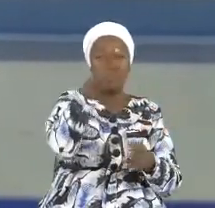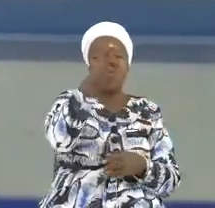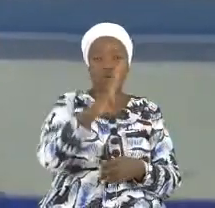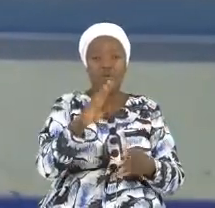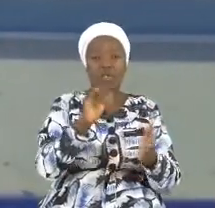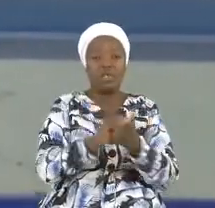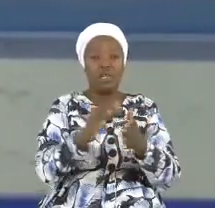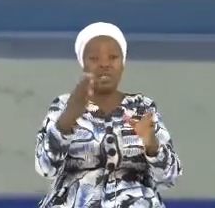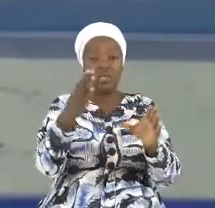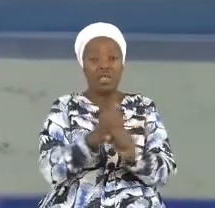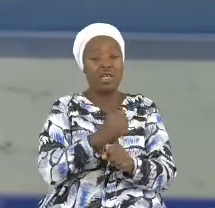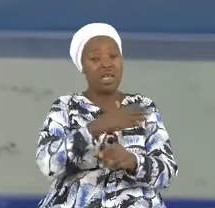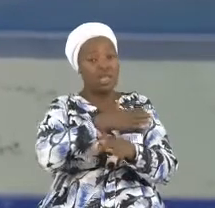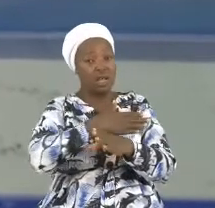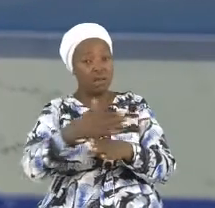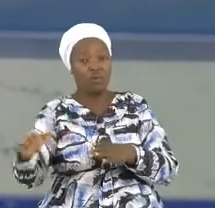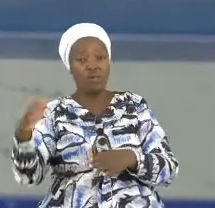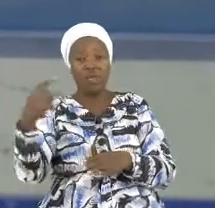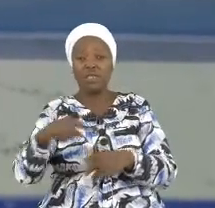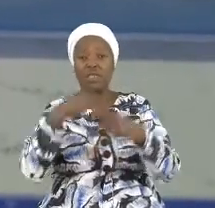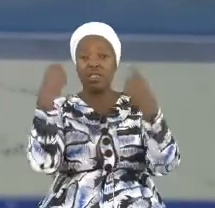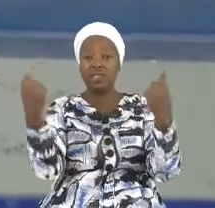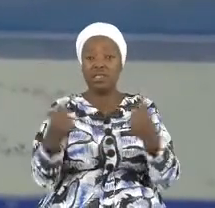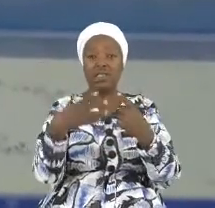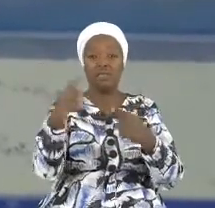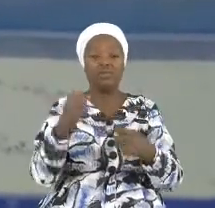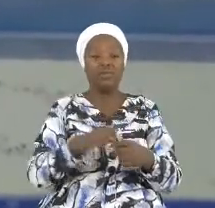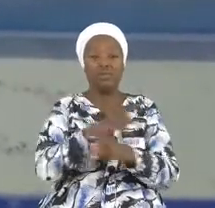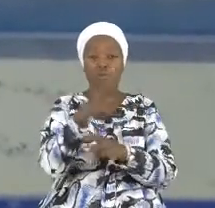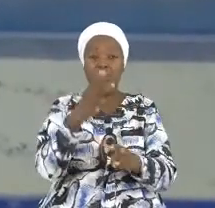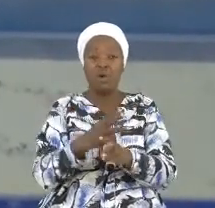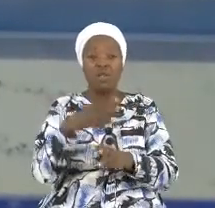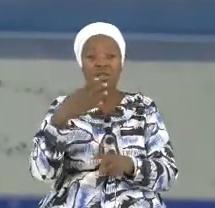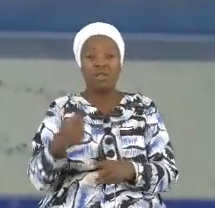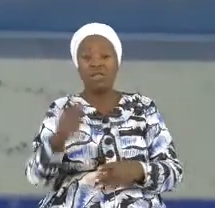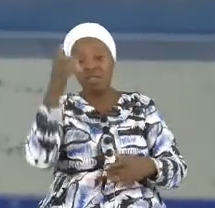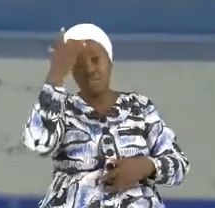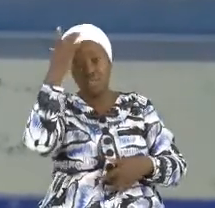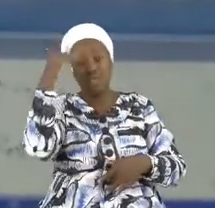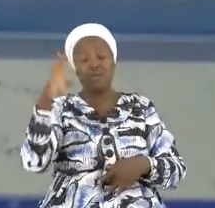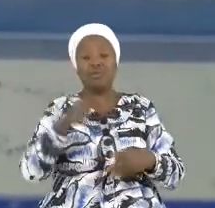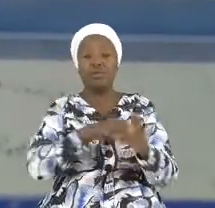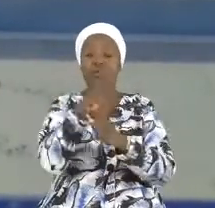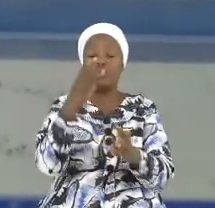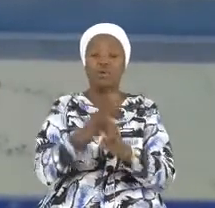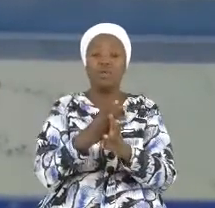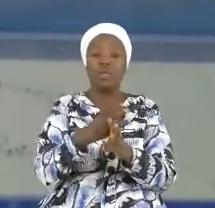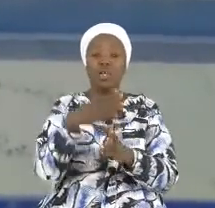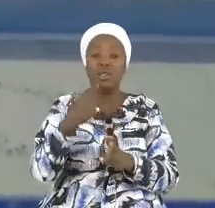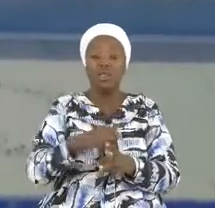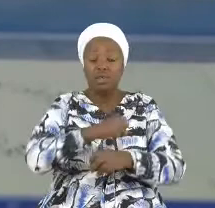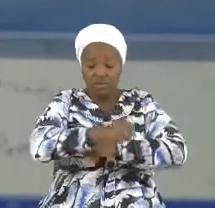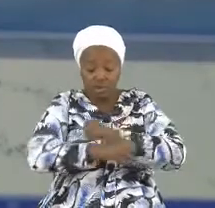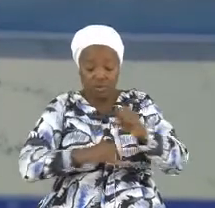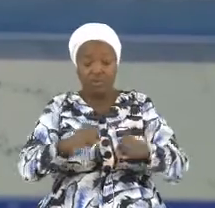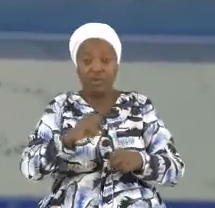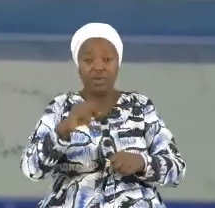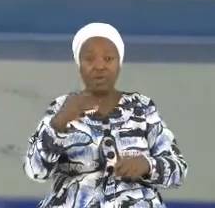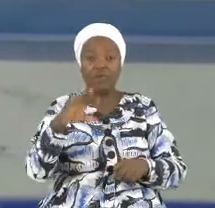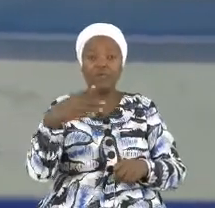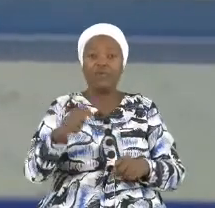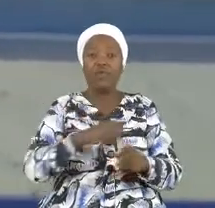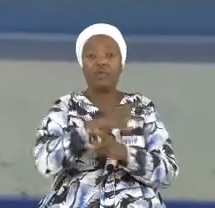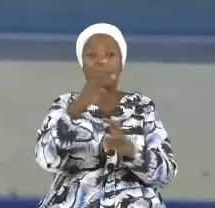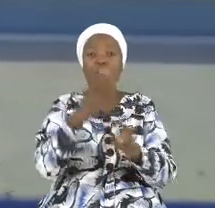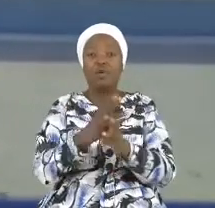the sin of the world, the sickness of the world, the suffering of the world.